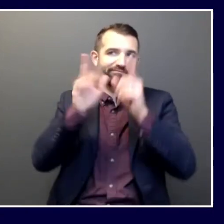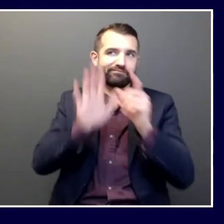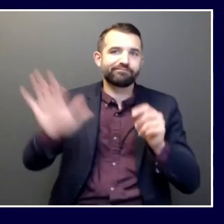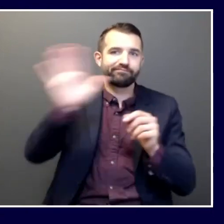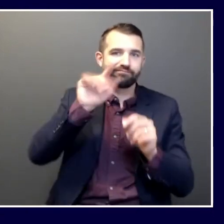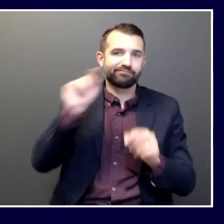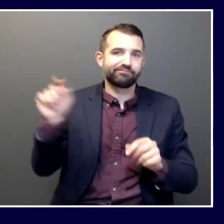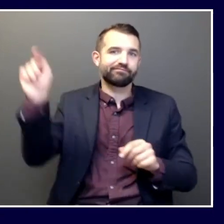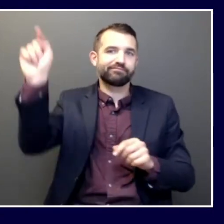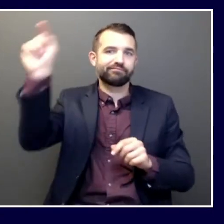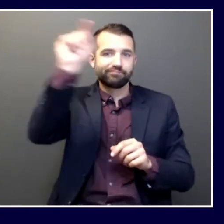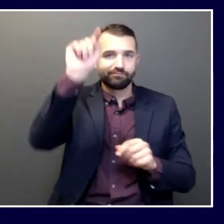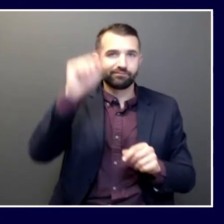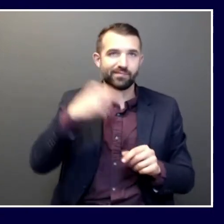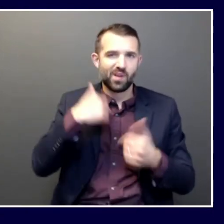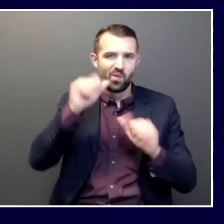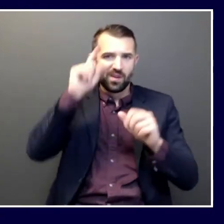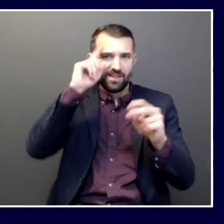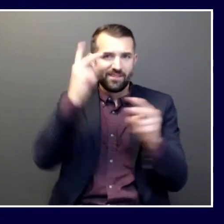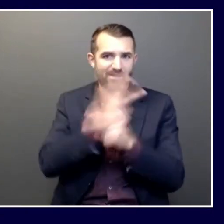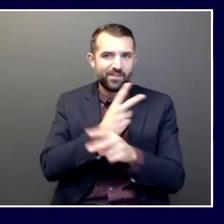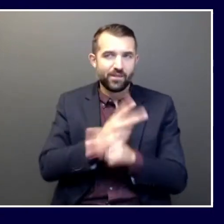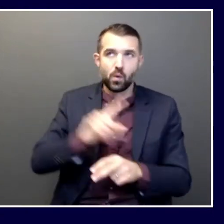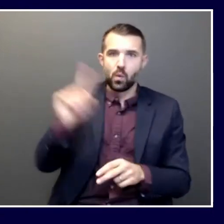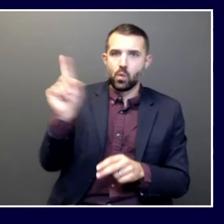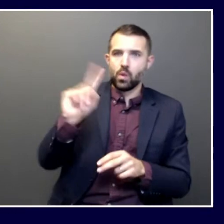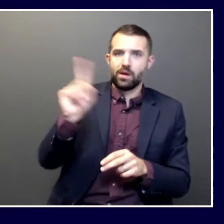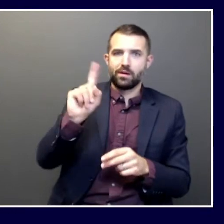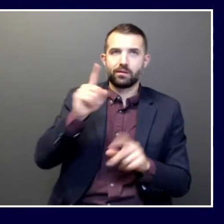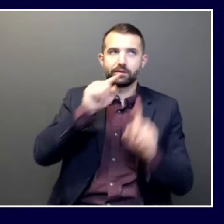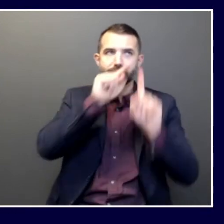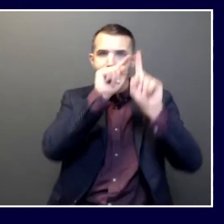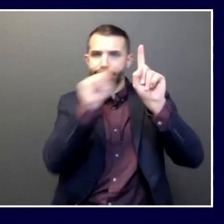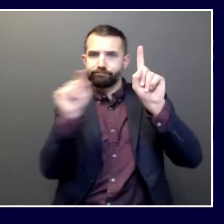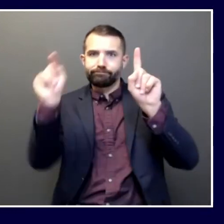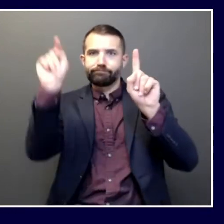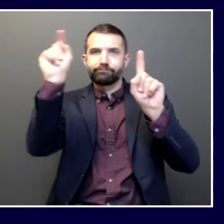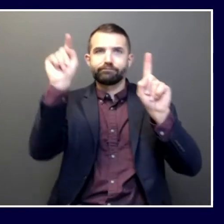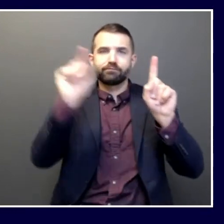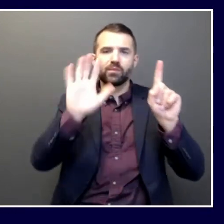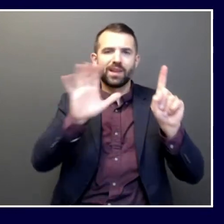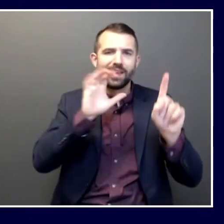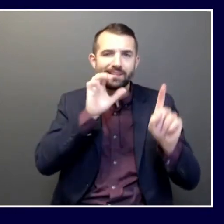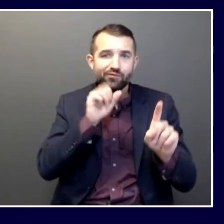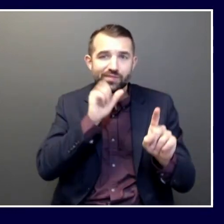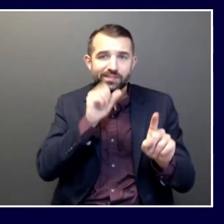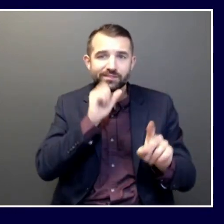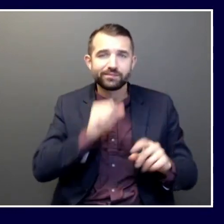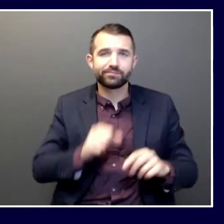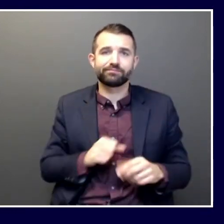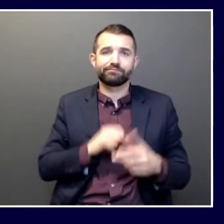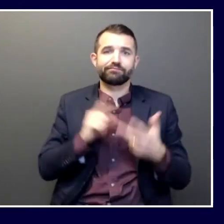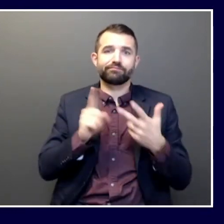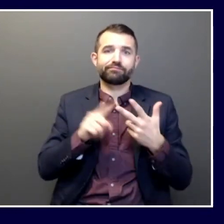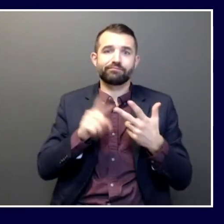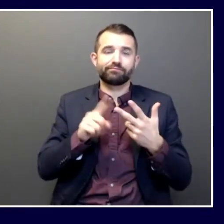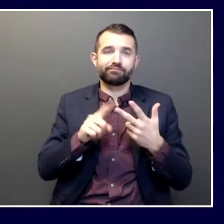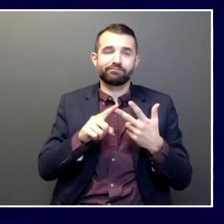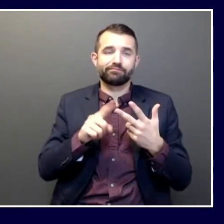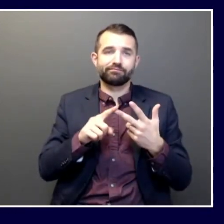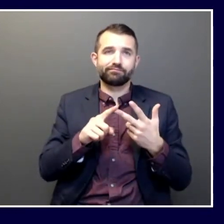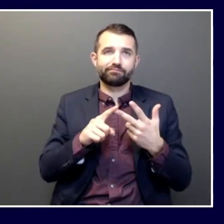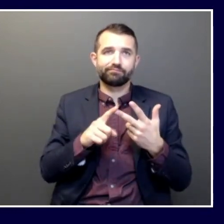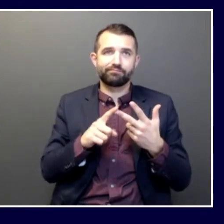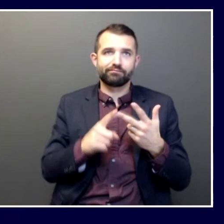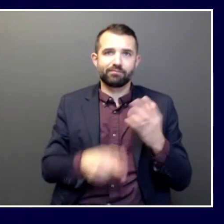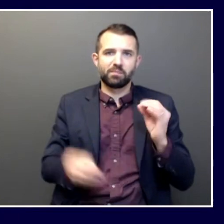the geography, where they're dying, a bit more on the age breakdown, so we have a finer sense, as well as to try to get more information